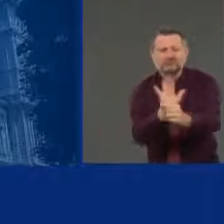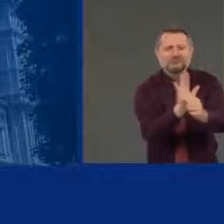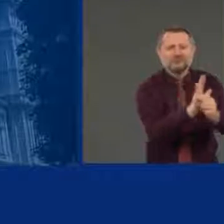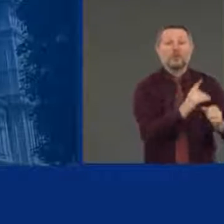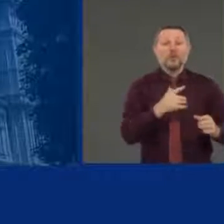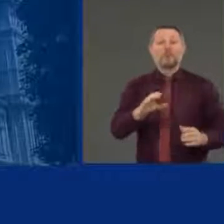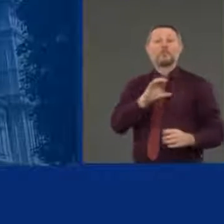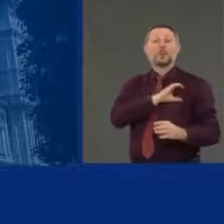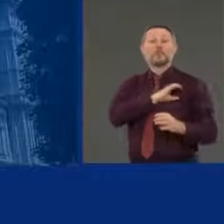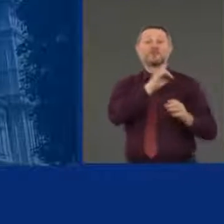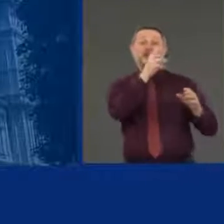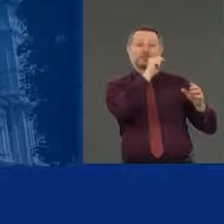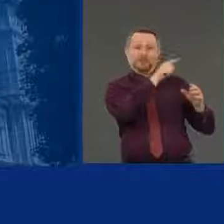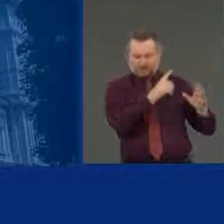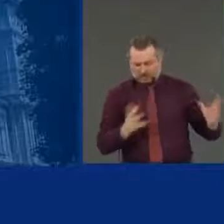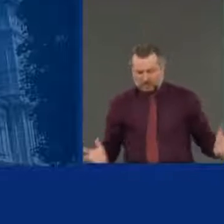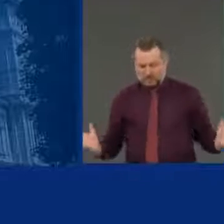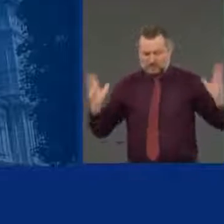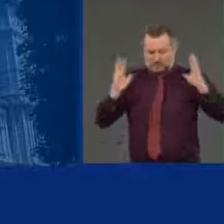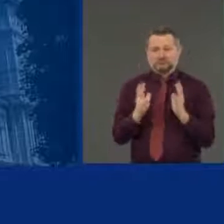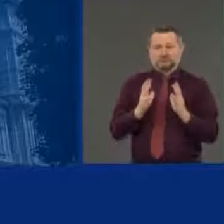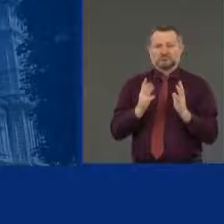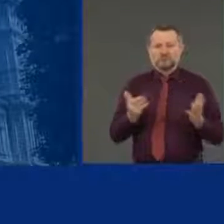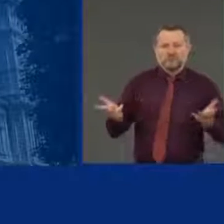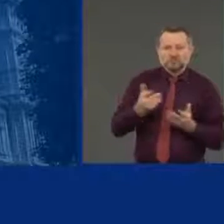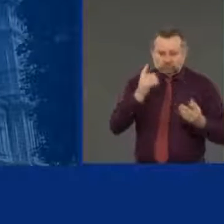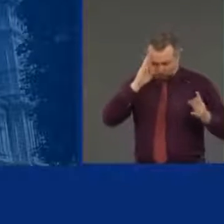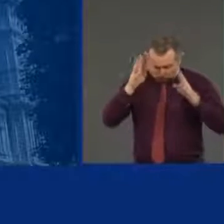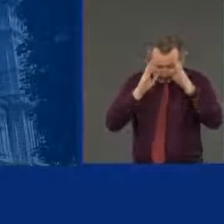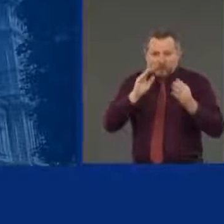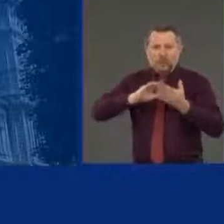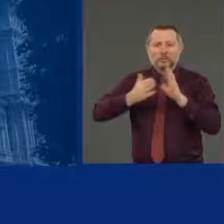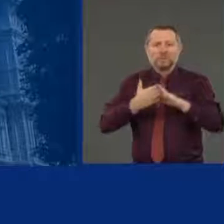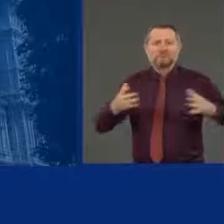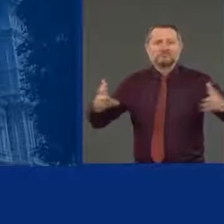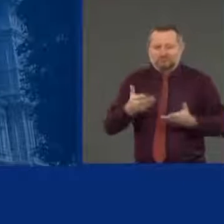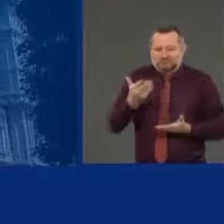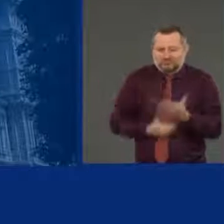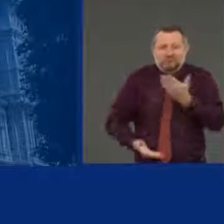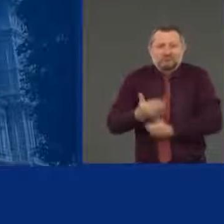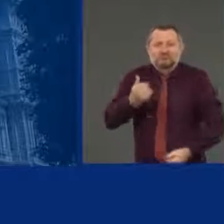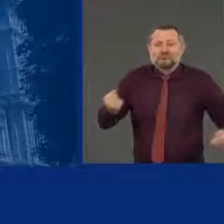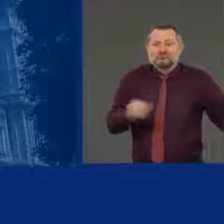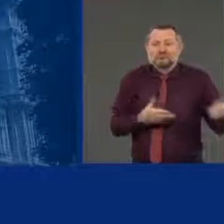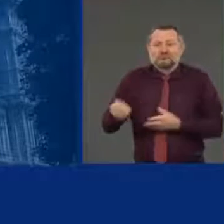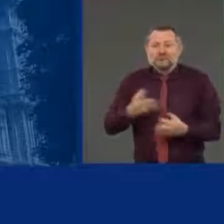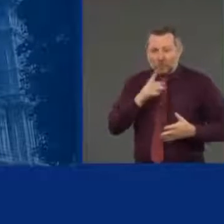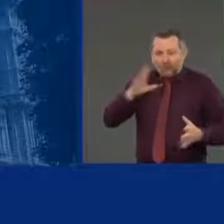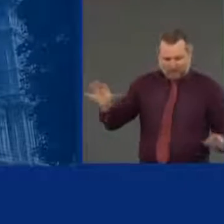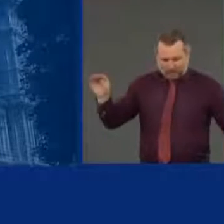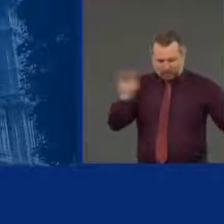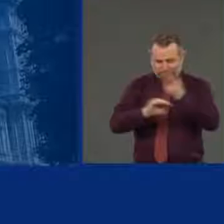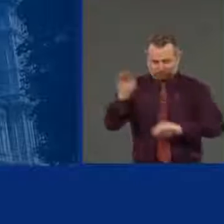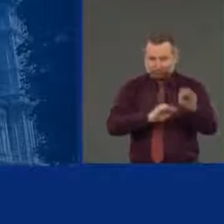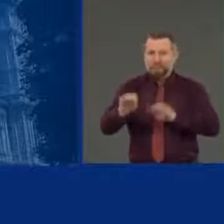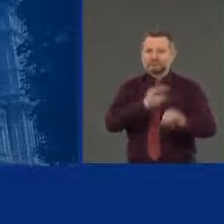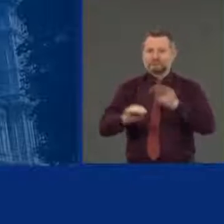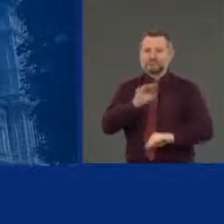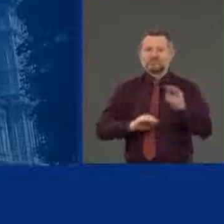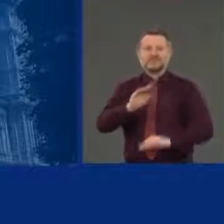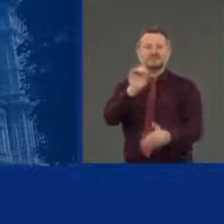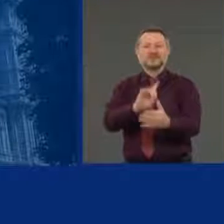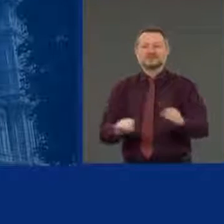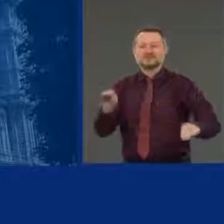department in, bring the community members in, and design the police department that